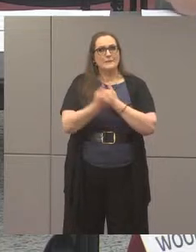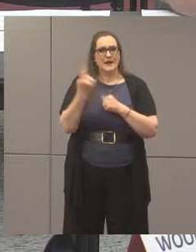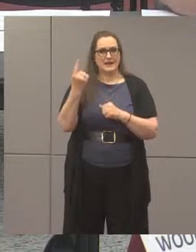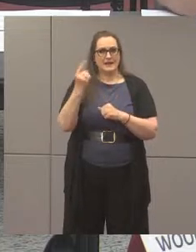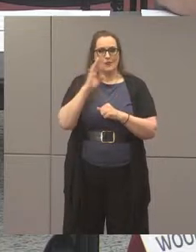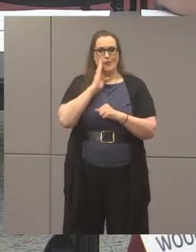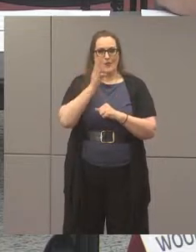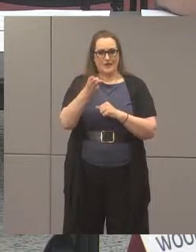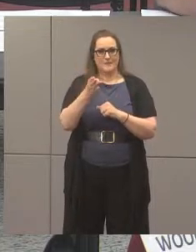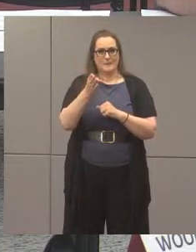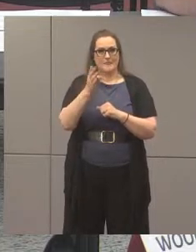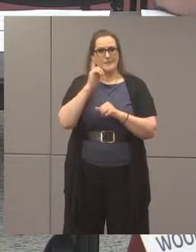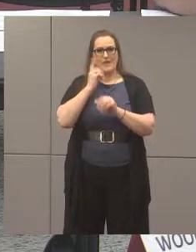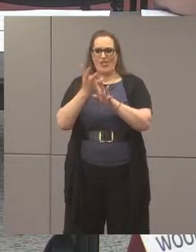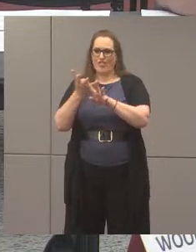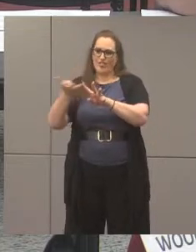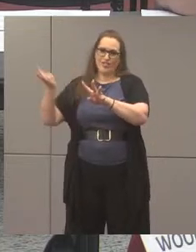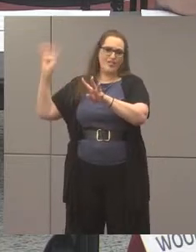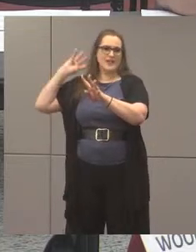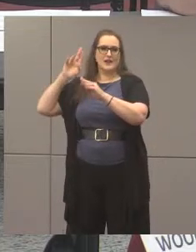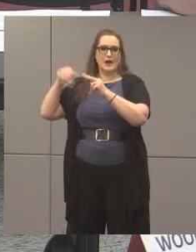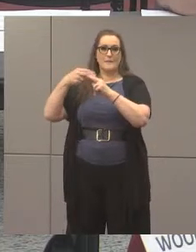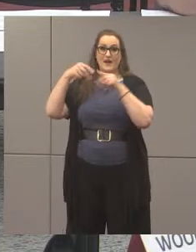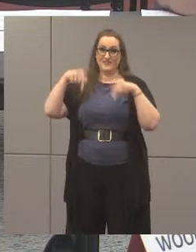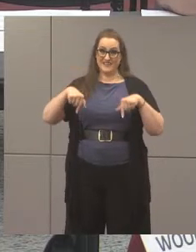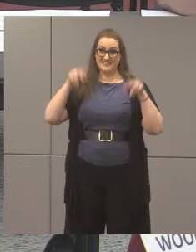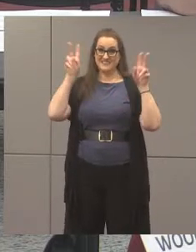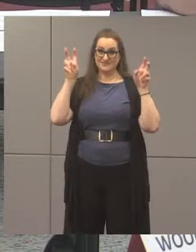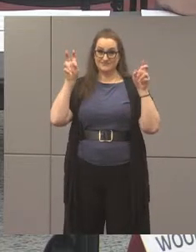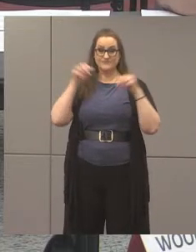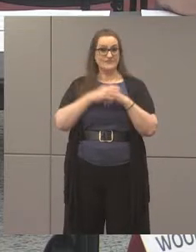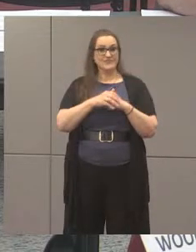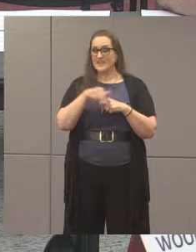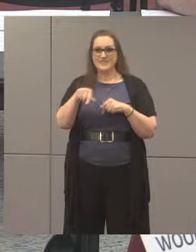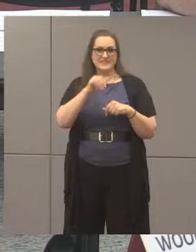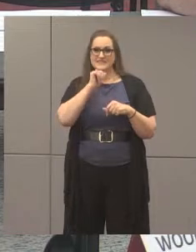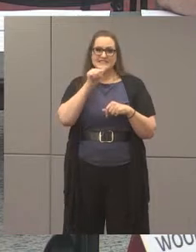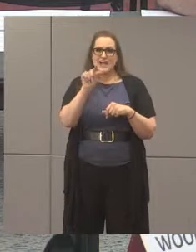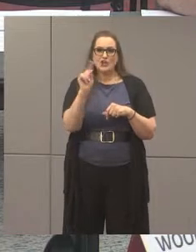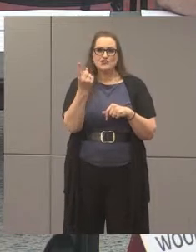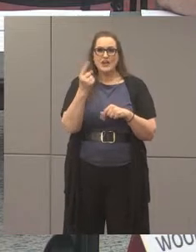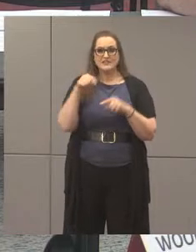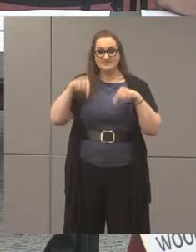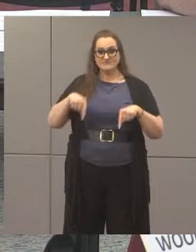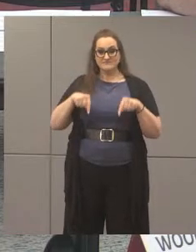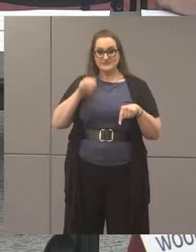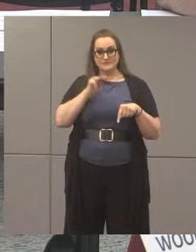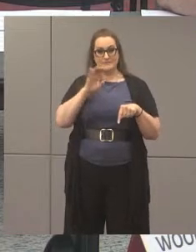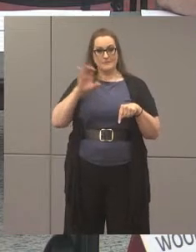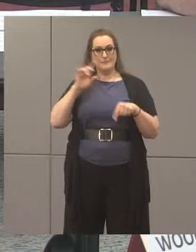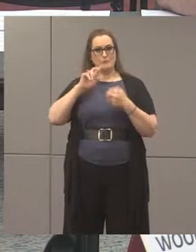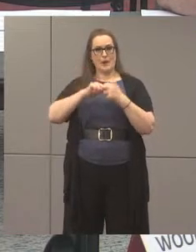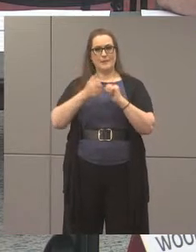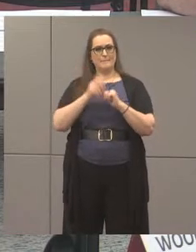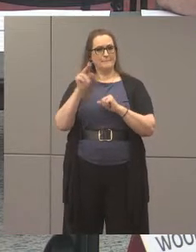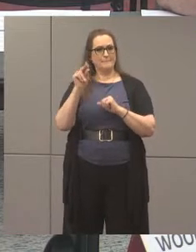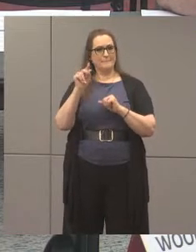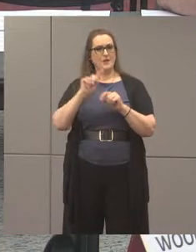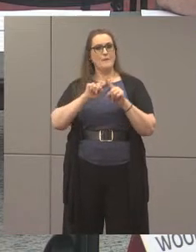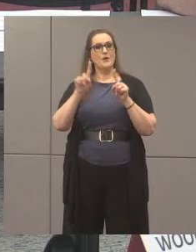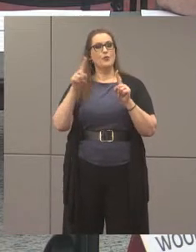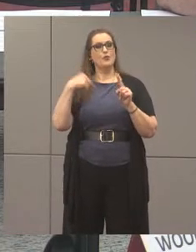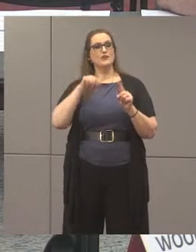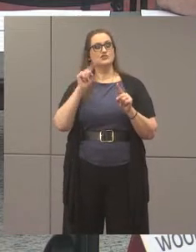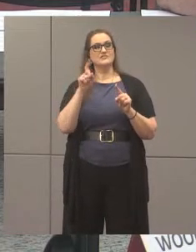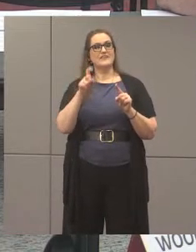is going to be lining up on this thing. This is not just a Mott problem. We just have to deal with